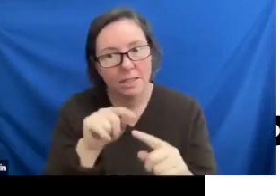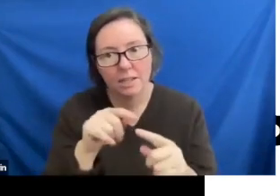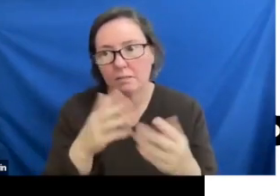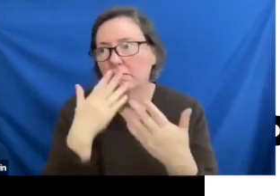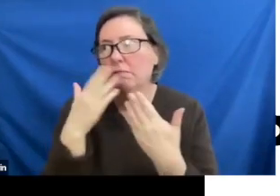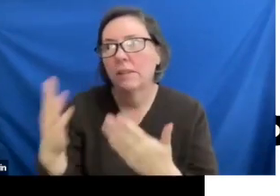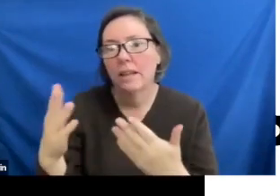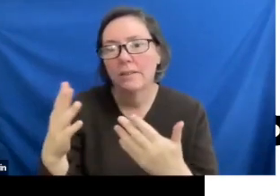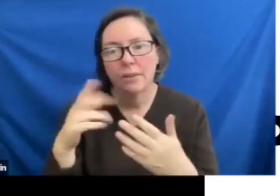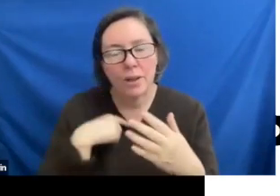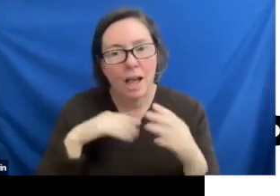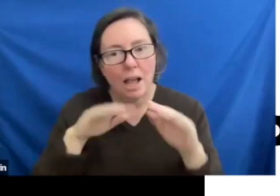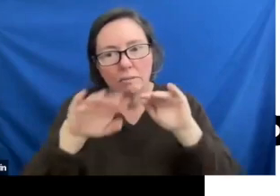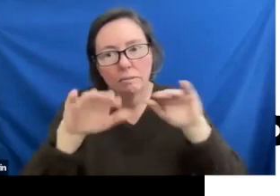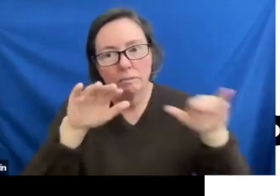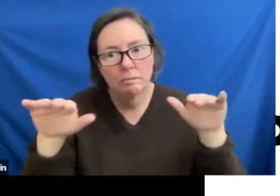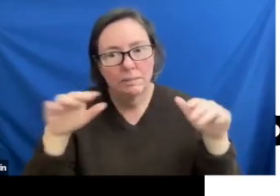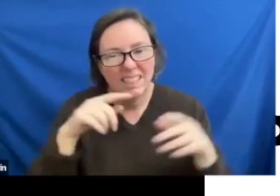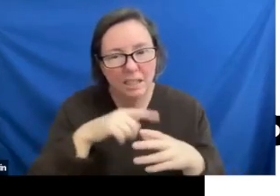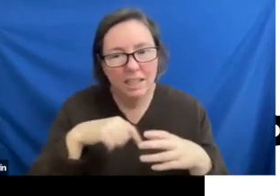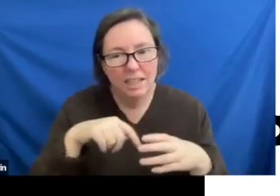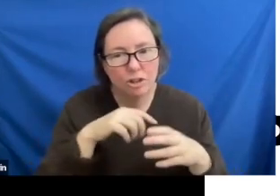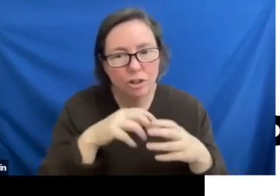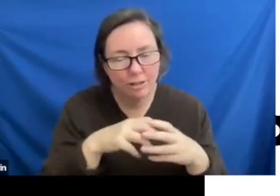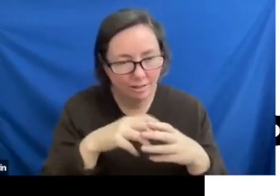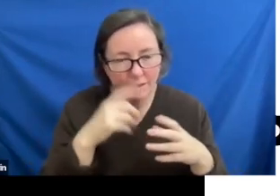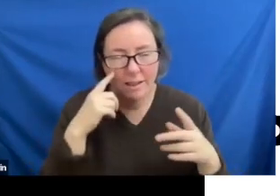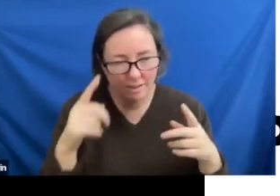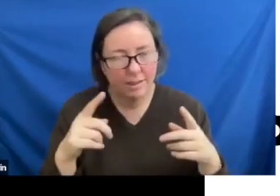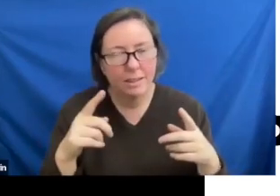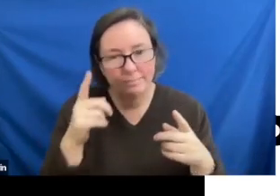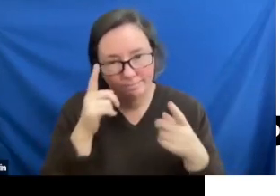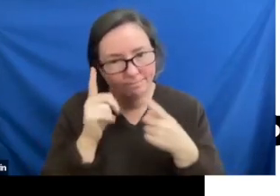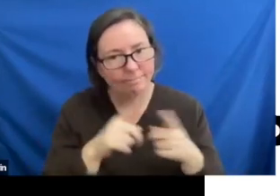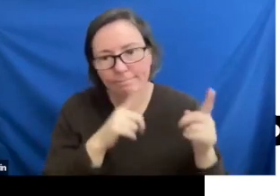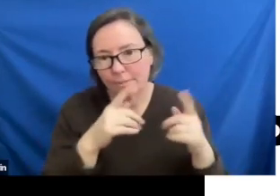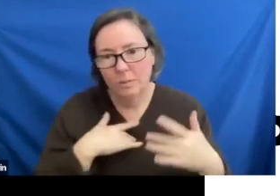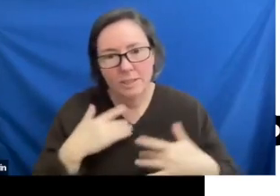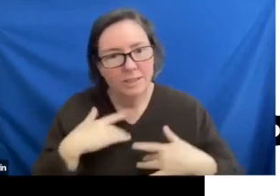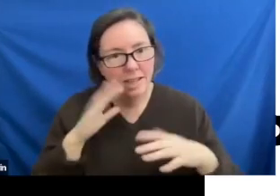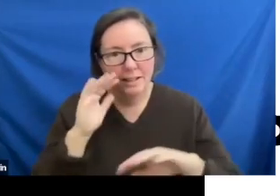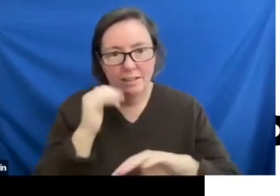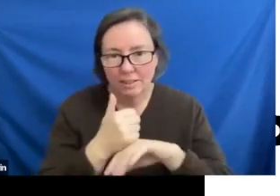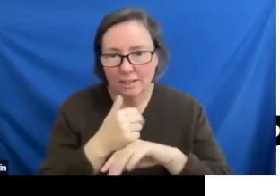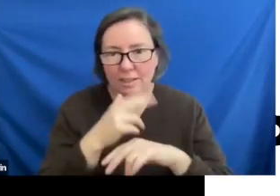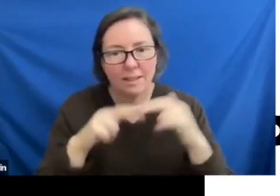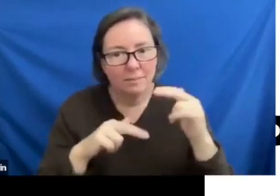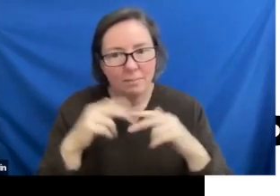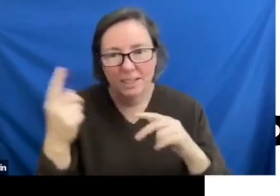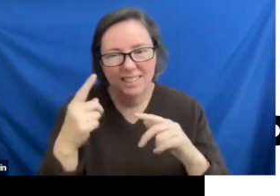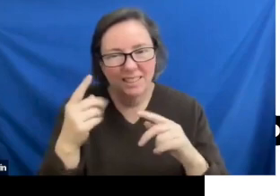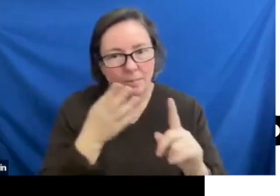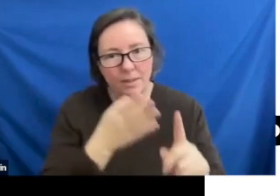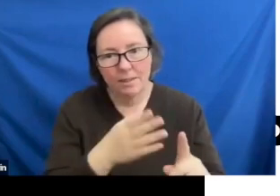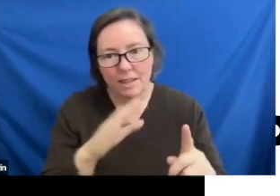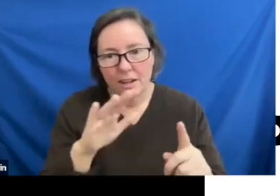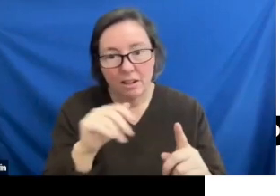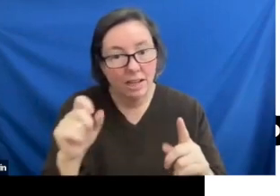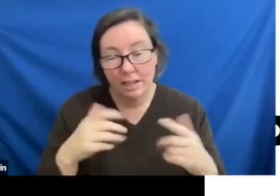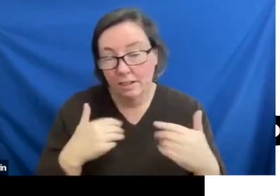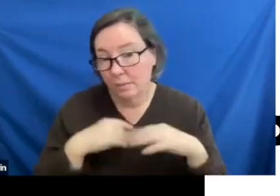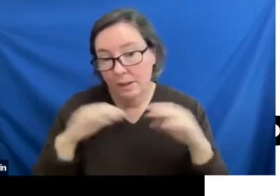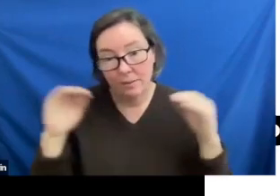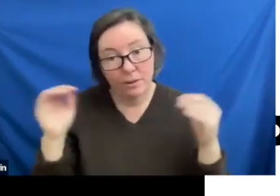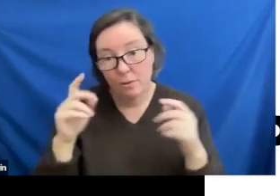I've circulated it internally. I think we're excited to build something like this at CAS. We don't have a digital